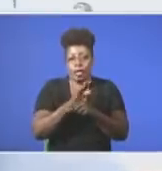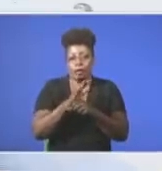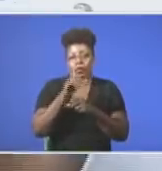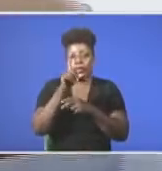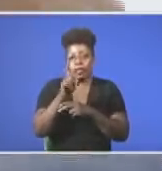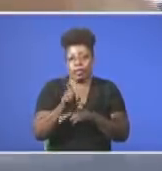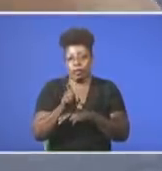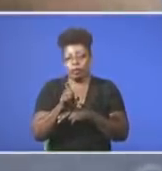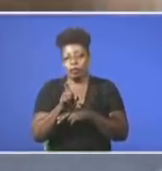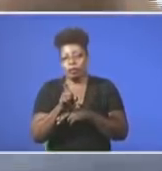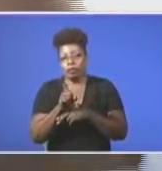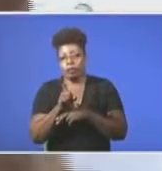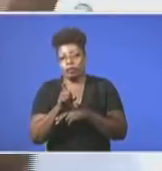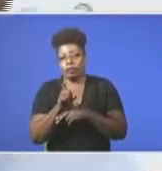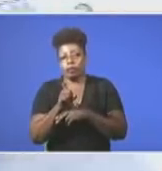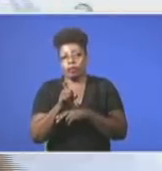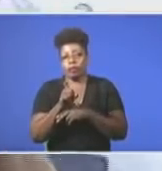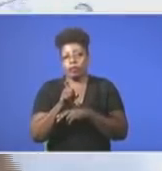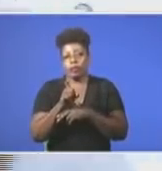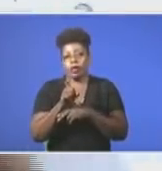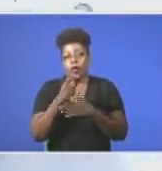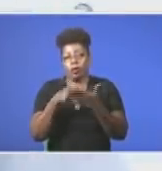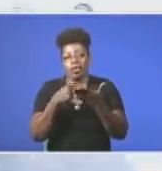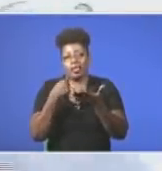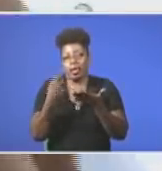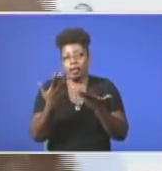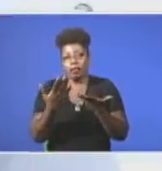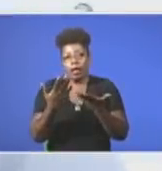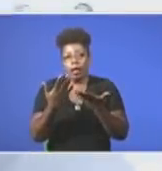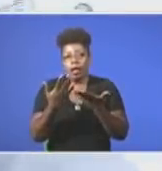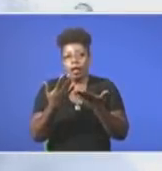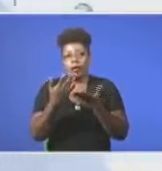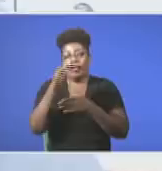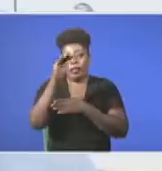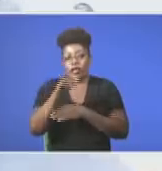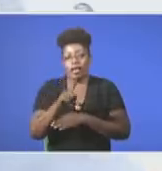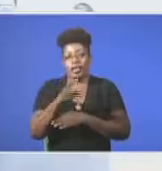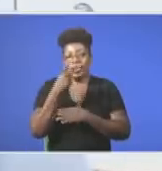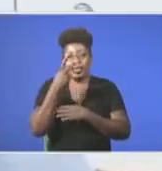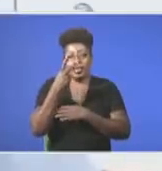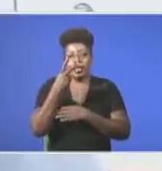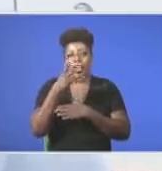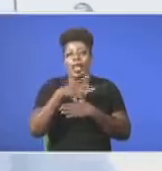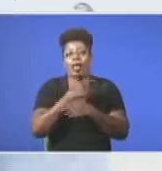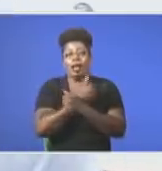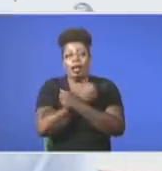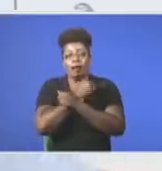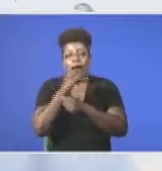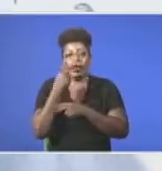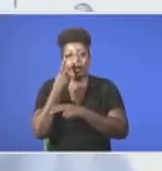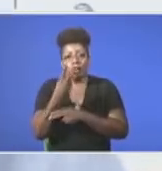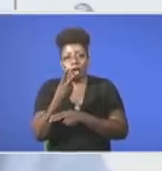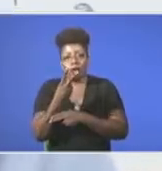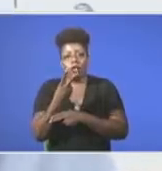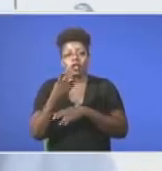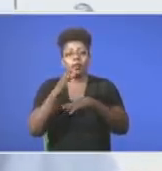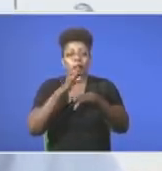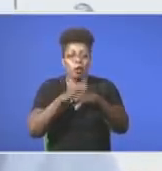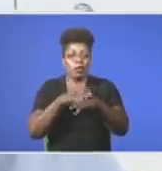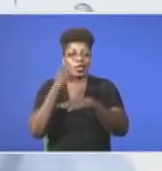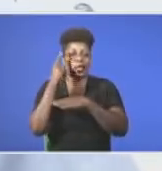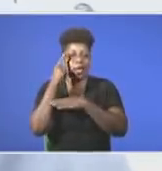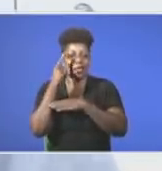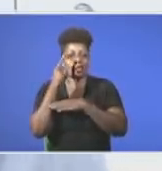must be, how should I put it? The child must love the way they look in order for them to wear their glasses. Otherwise, they're not going to